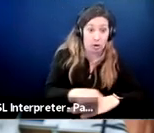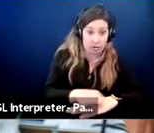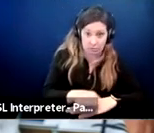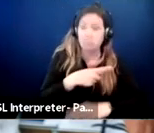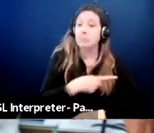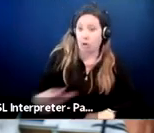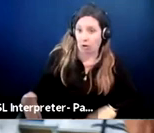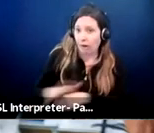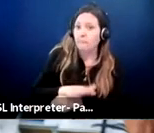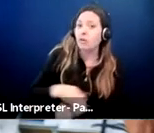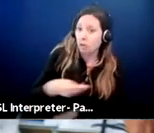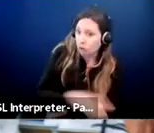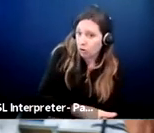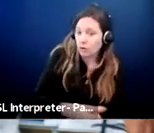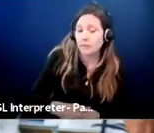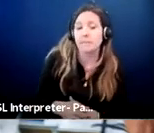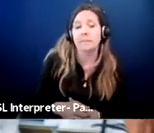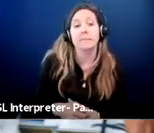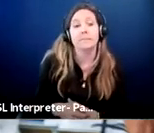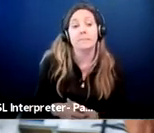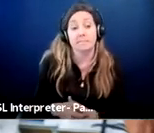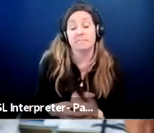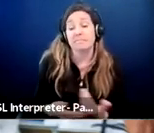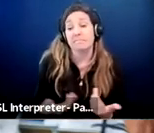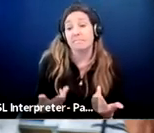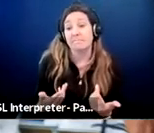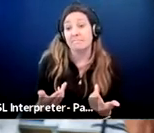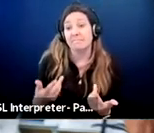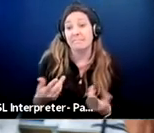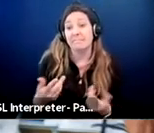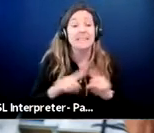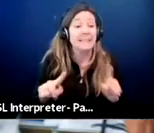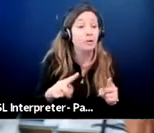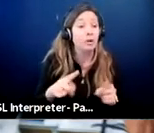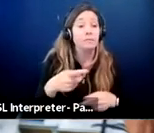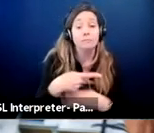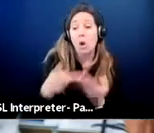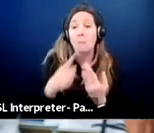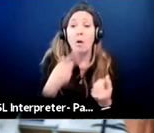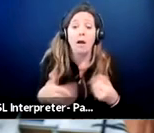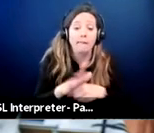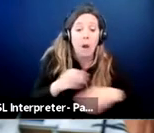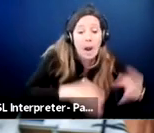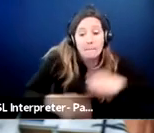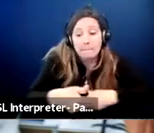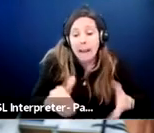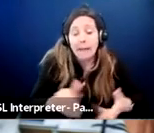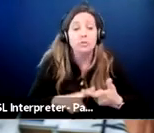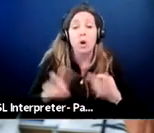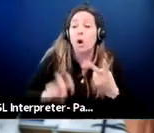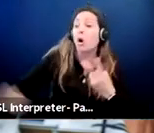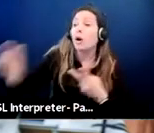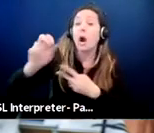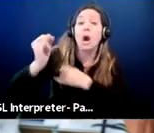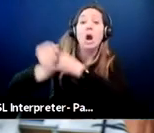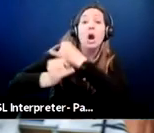on the industry, there are a variety of programs covers. There's some programs that cover packaging. There's some that cover domestic trade shows. There's international trade